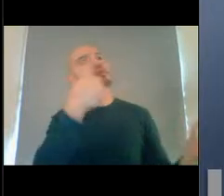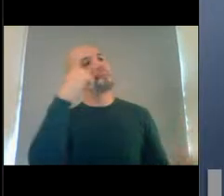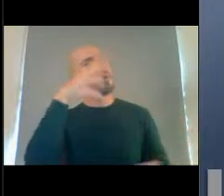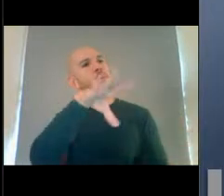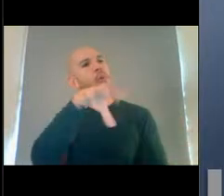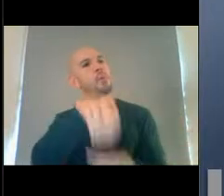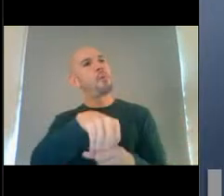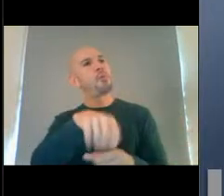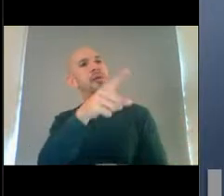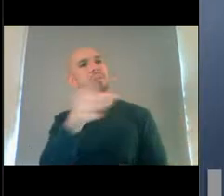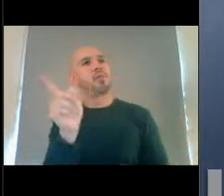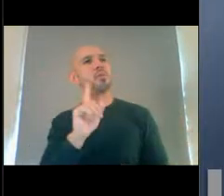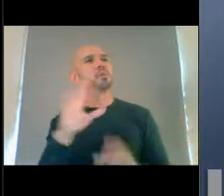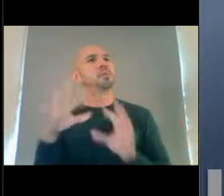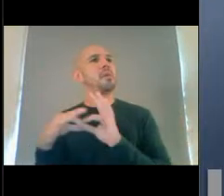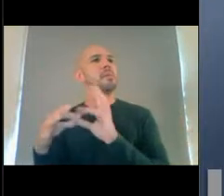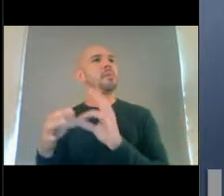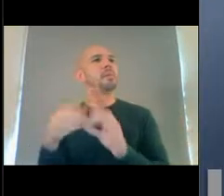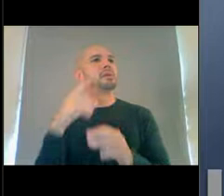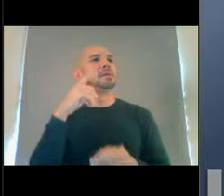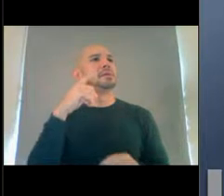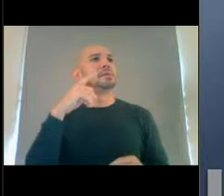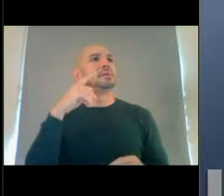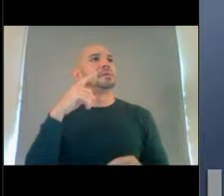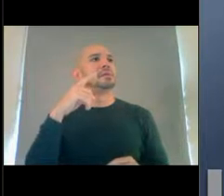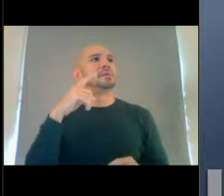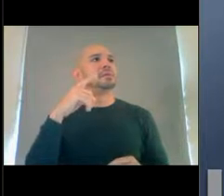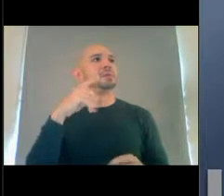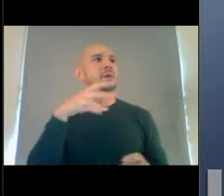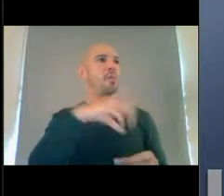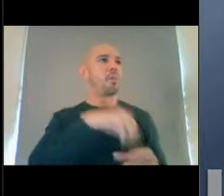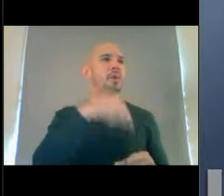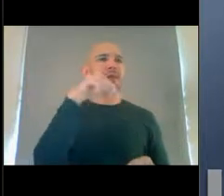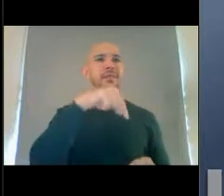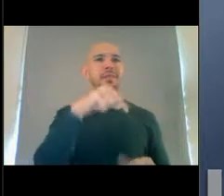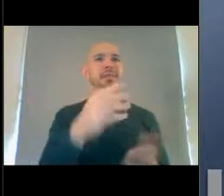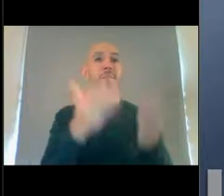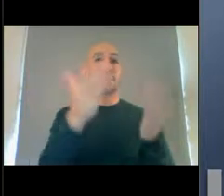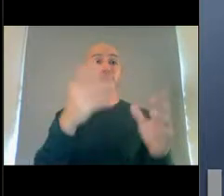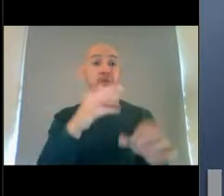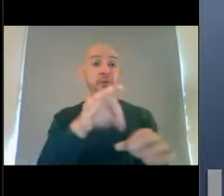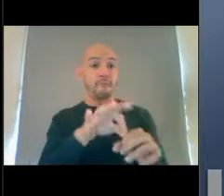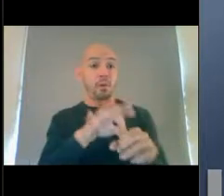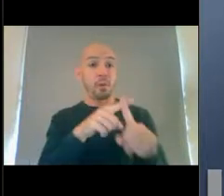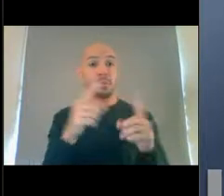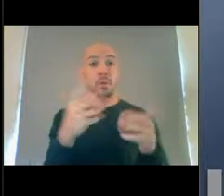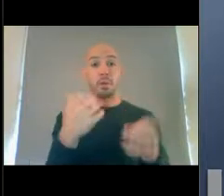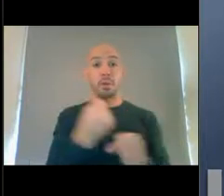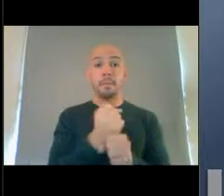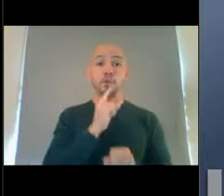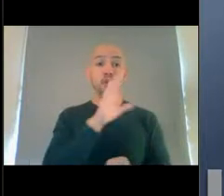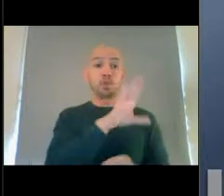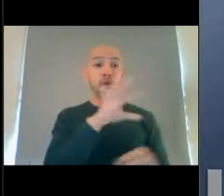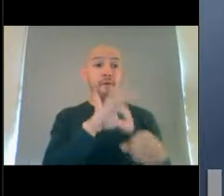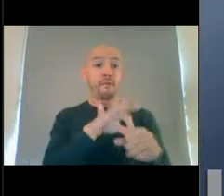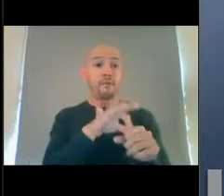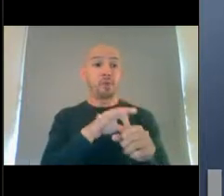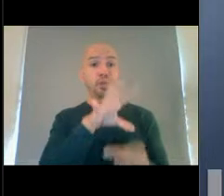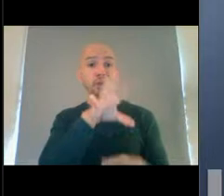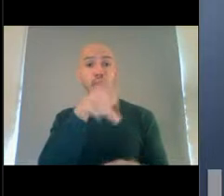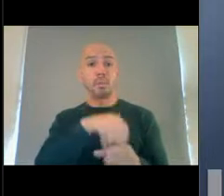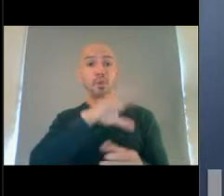into these into this motion but i want to make sure your motion incorporates all of her